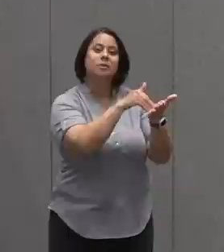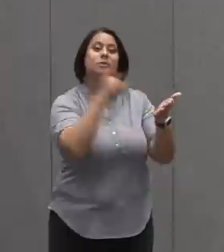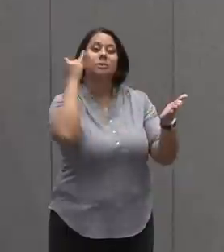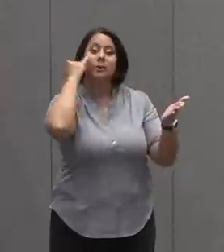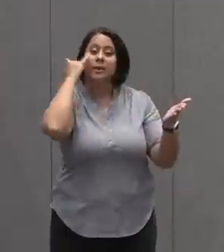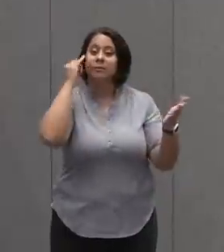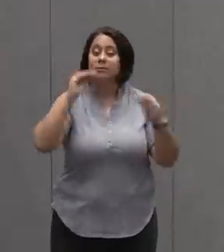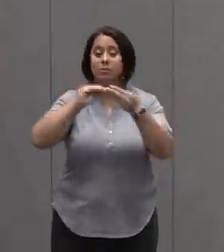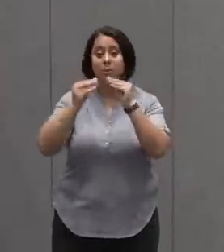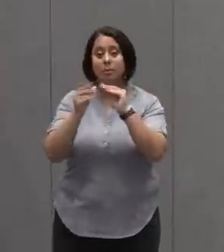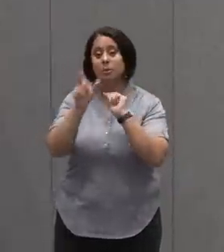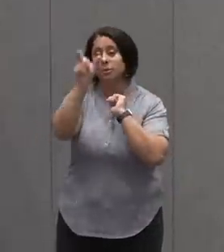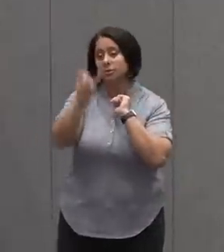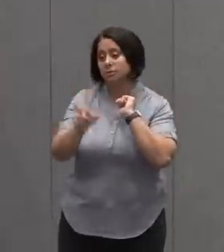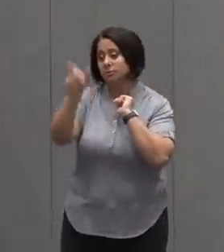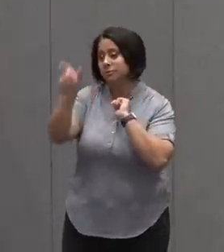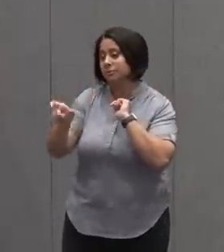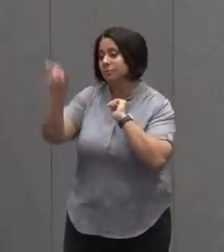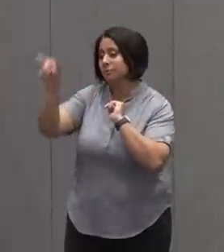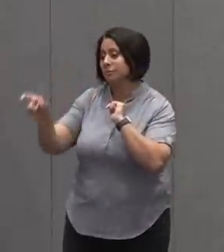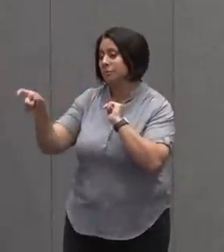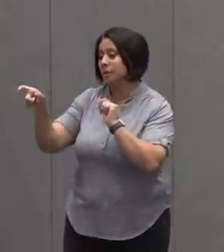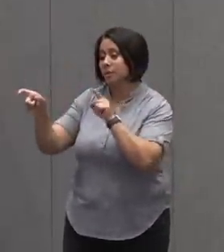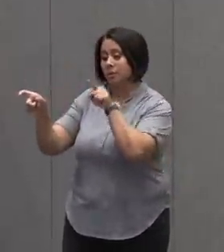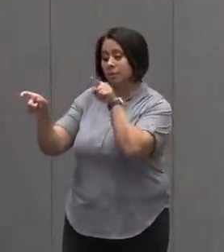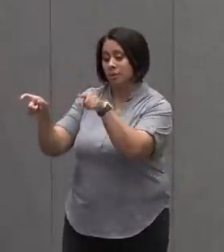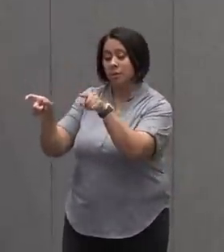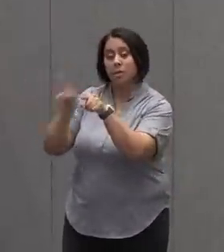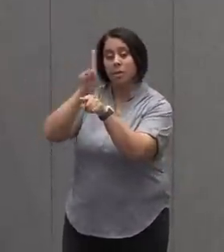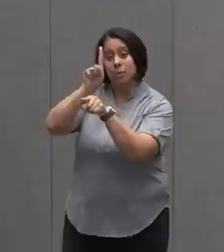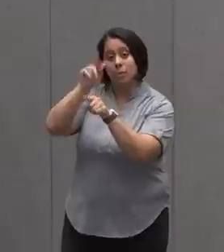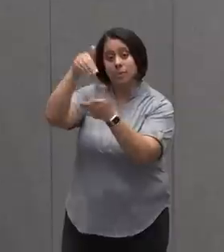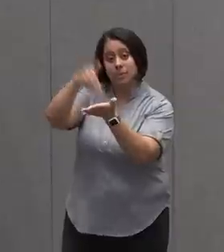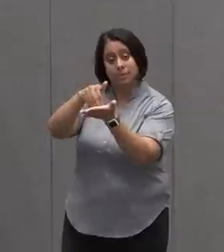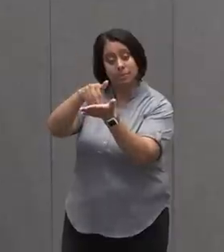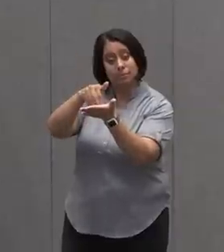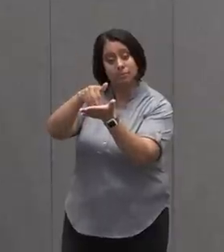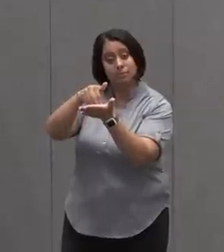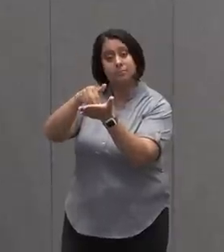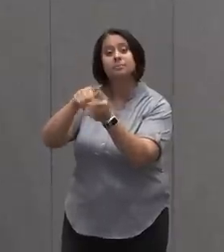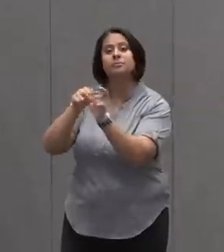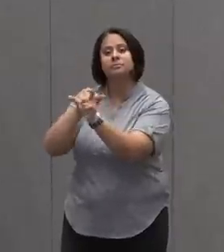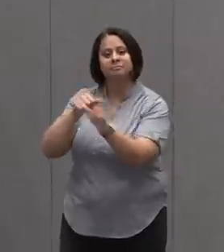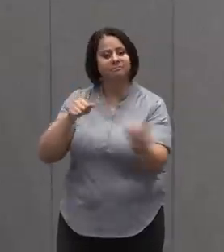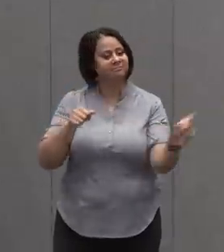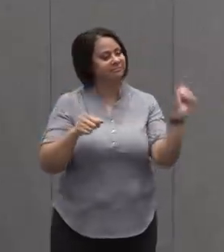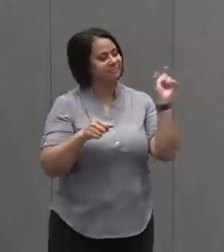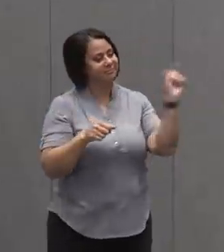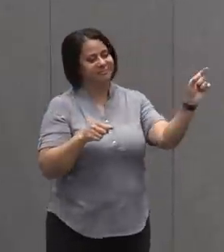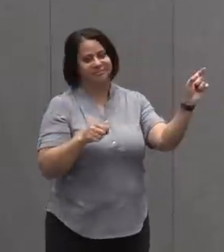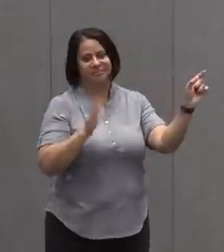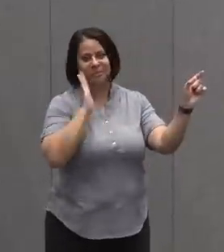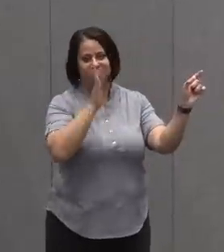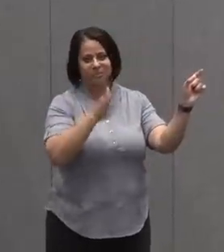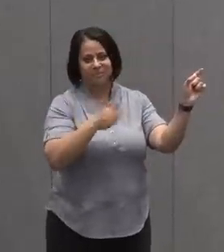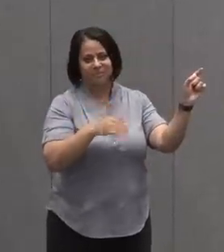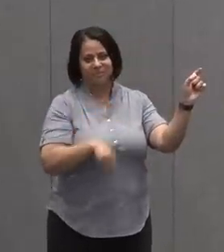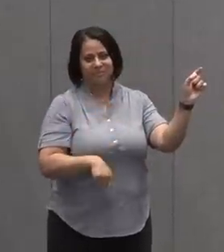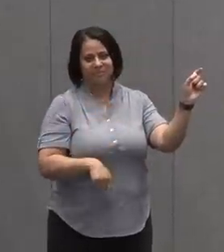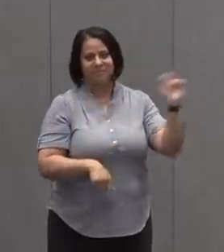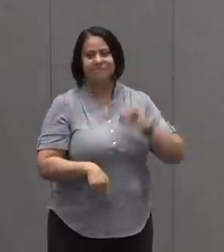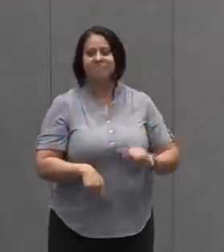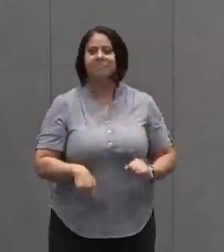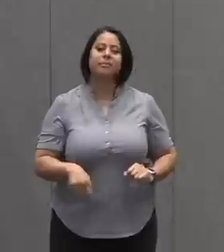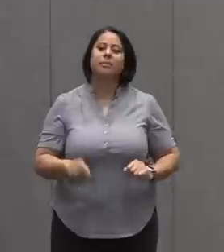the thousands place. It will be under that TH or thousands. The number right to the right of that has